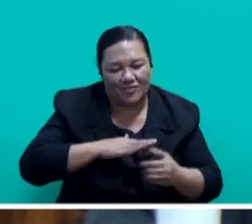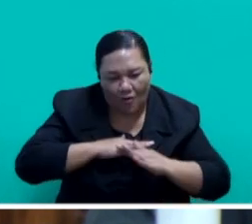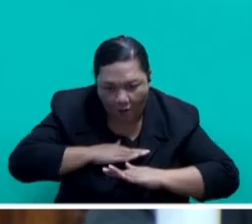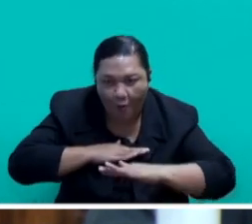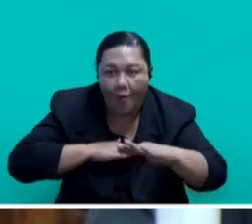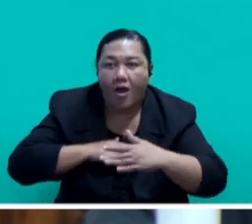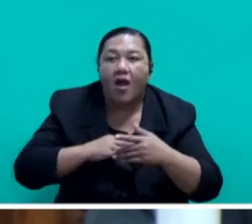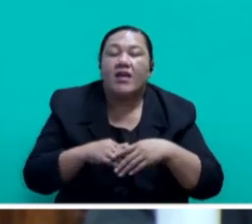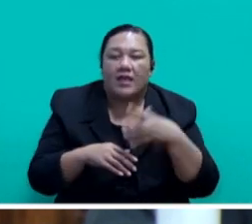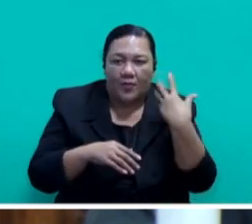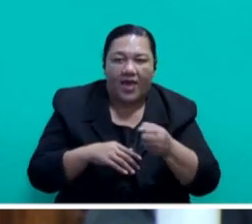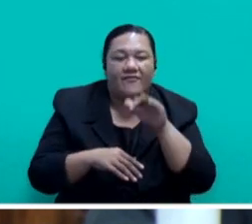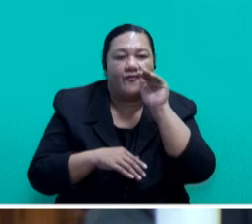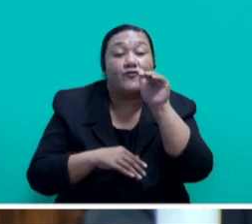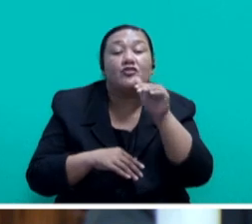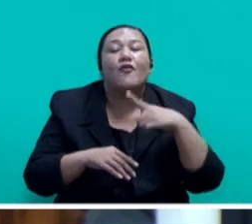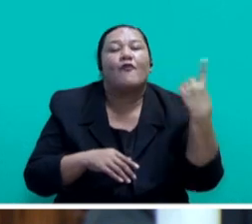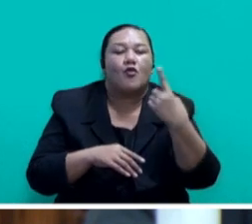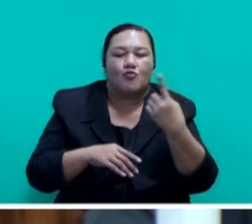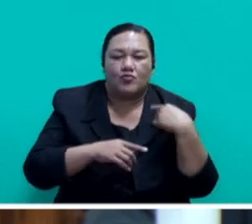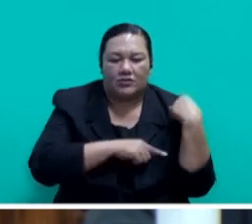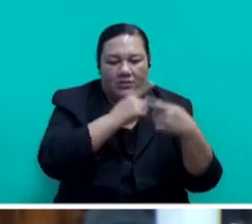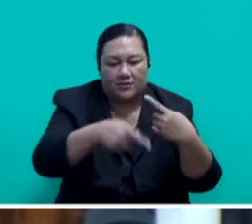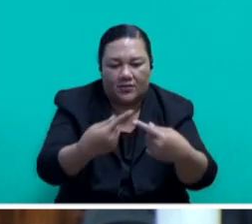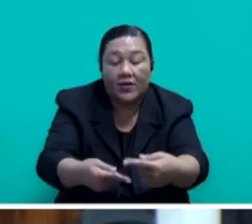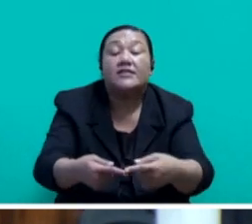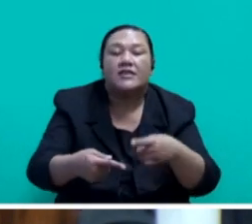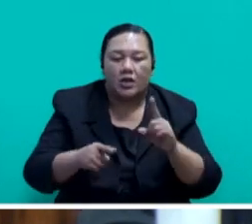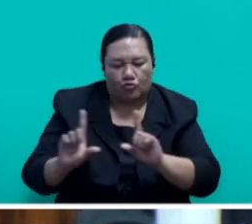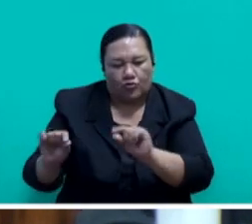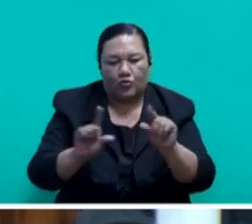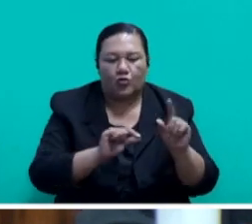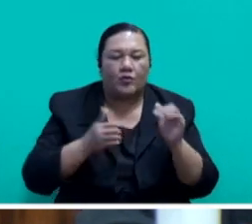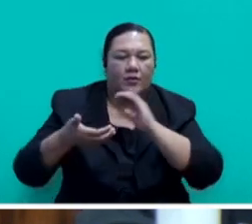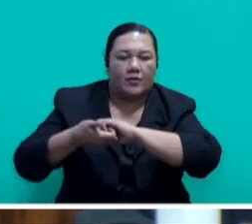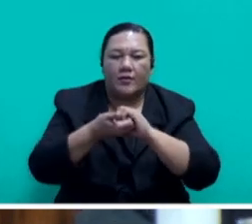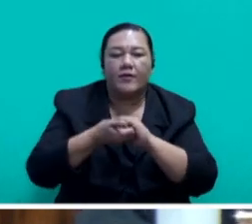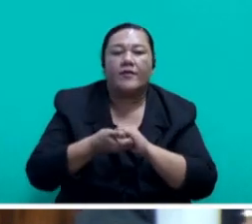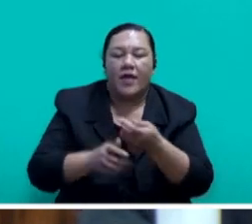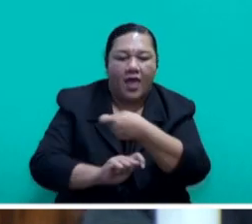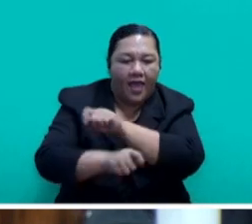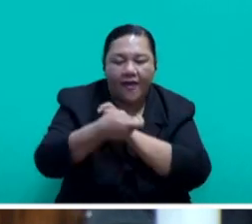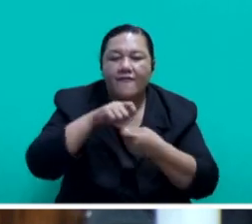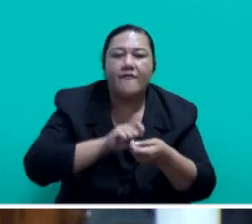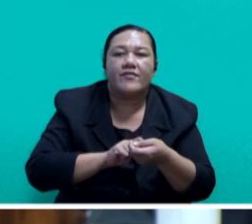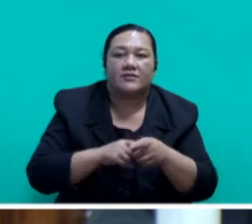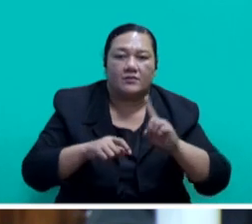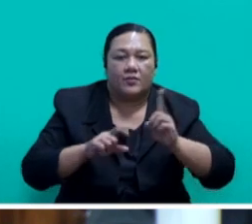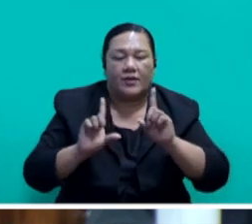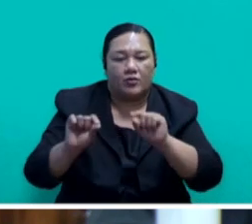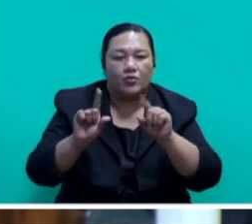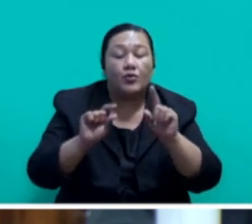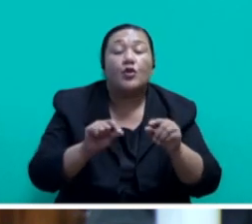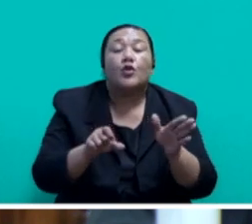in future generations. Through collaborative efforts and cautious steps, we have embarked